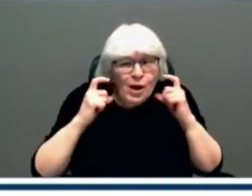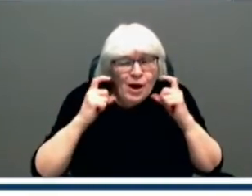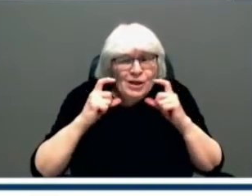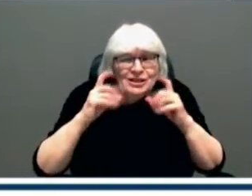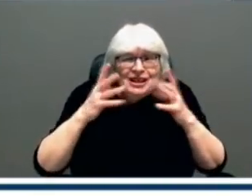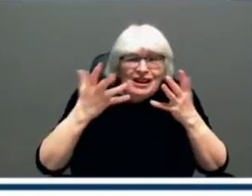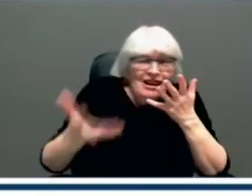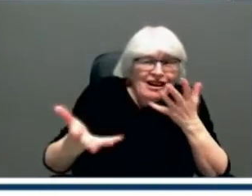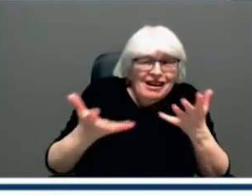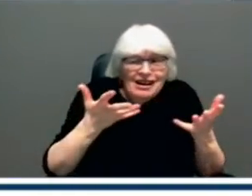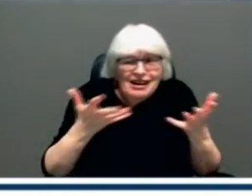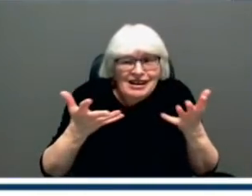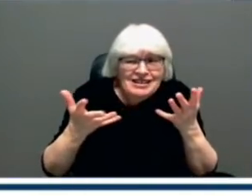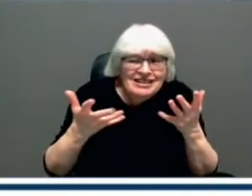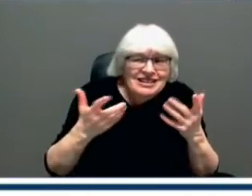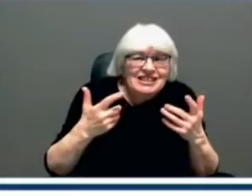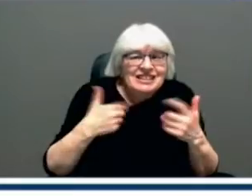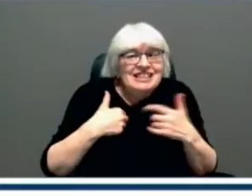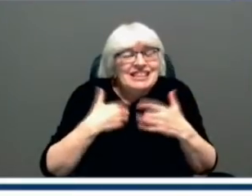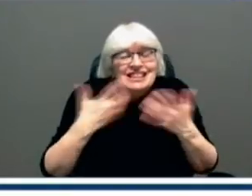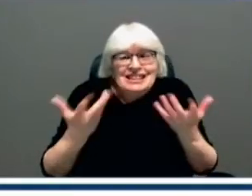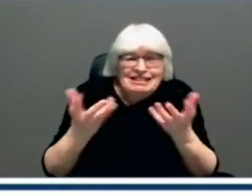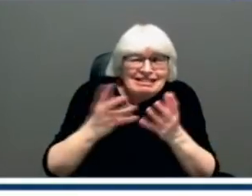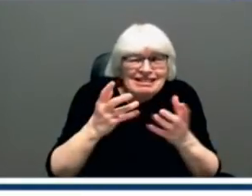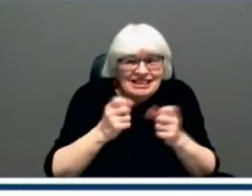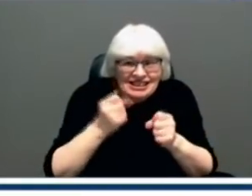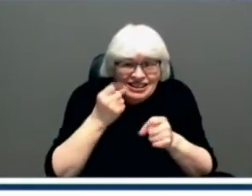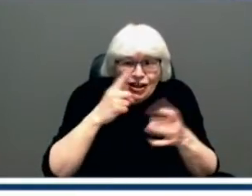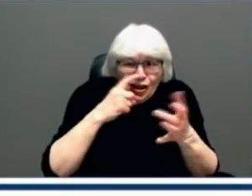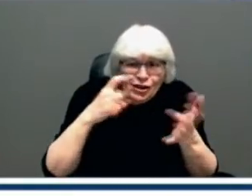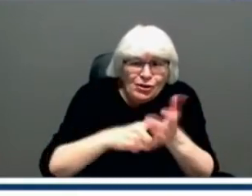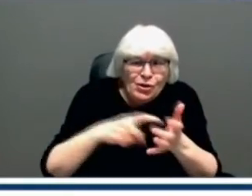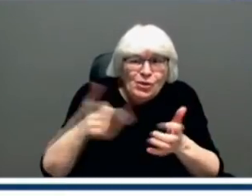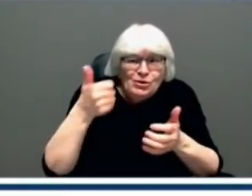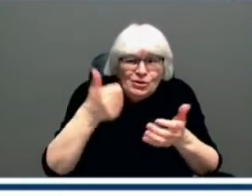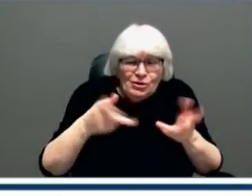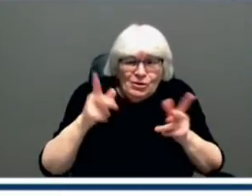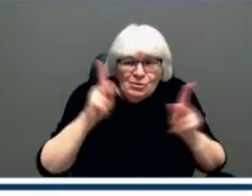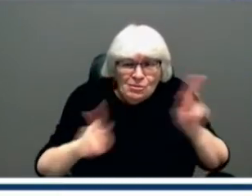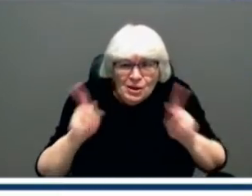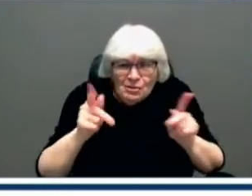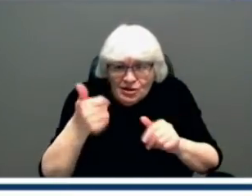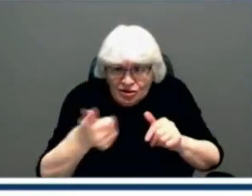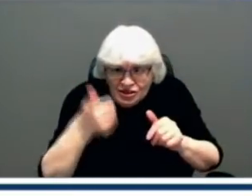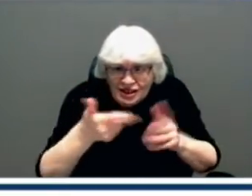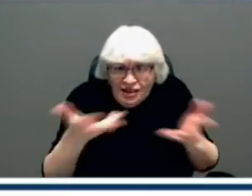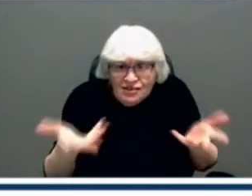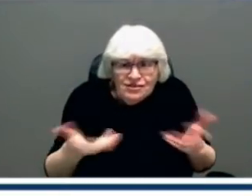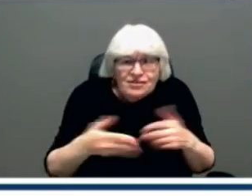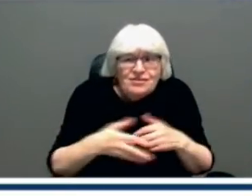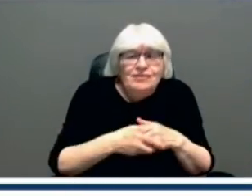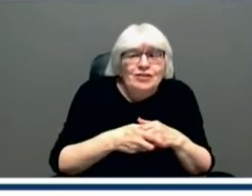as long as we're careful. Are you finding that as well, that you're not getting the buy-in you'd like? I think